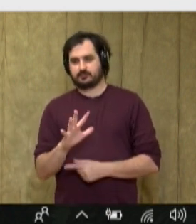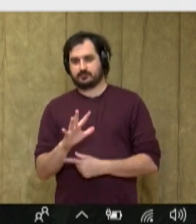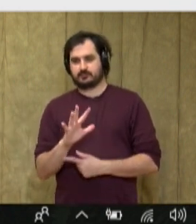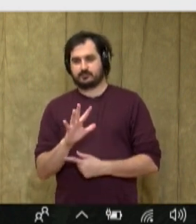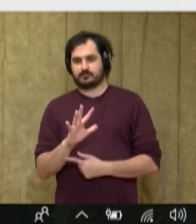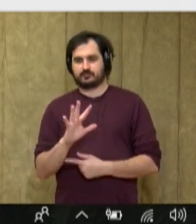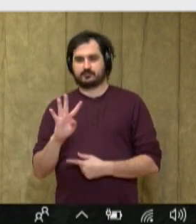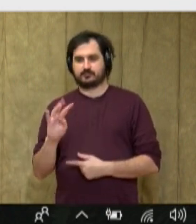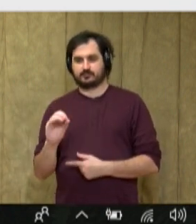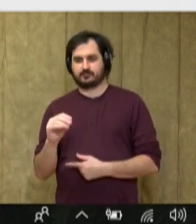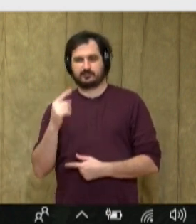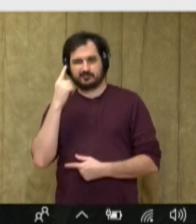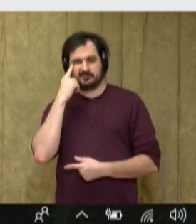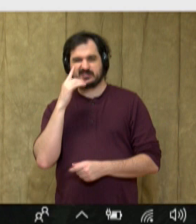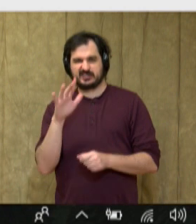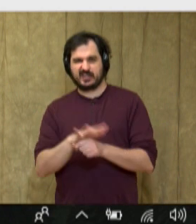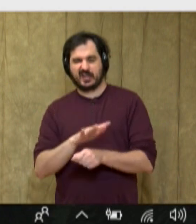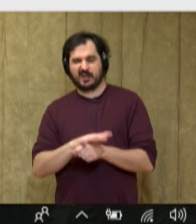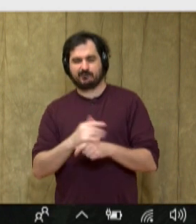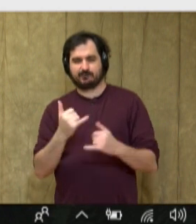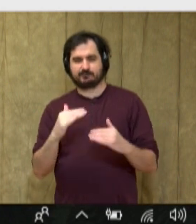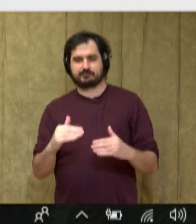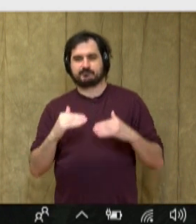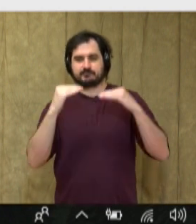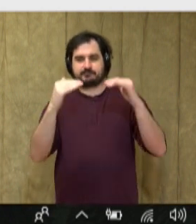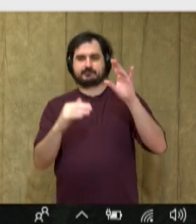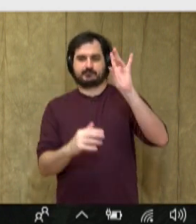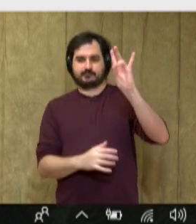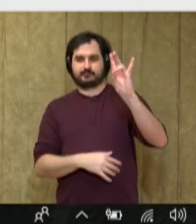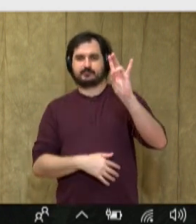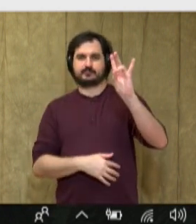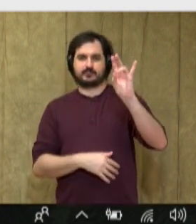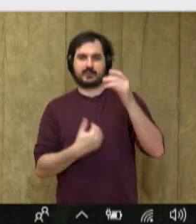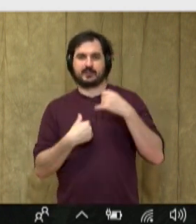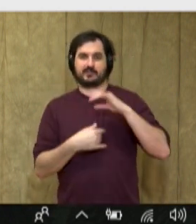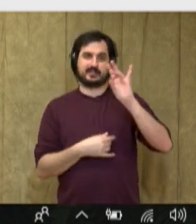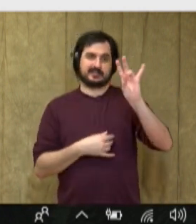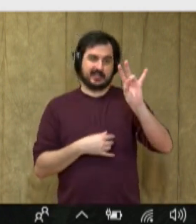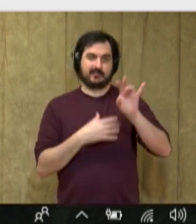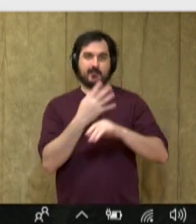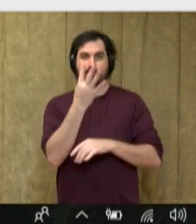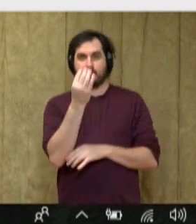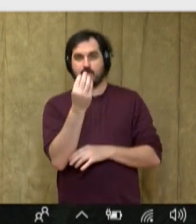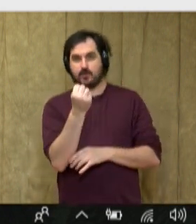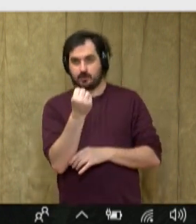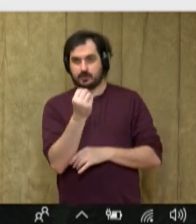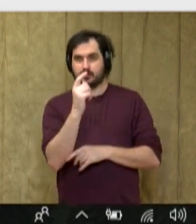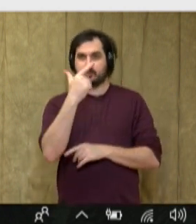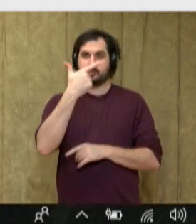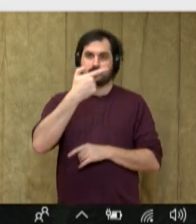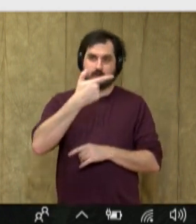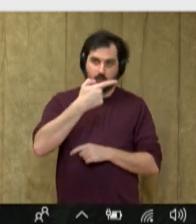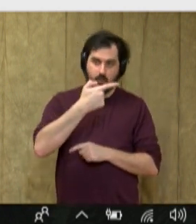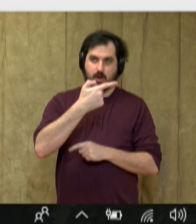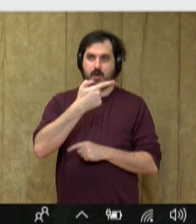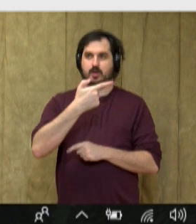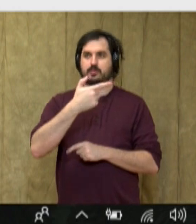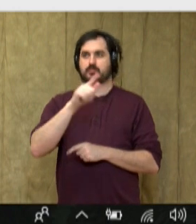35, 40. I think that's plenty. Let's go on to 7. So I have 7, 14,